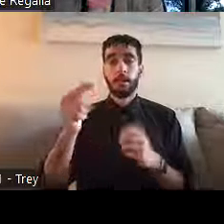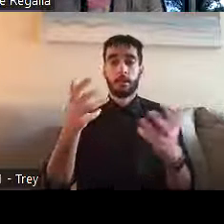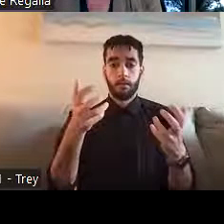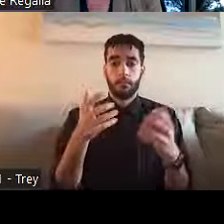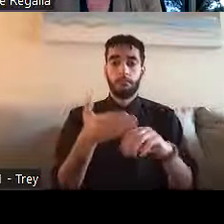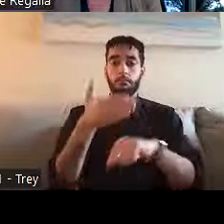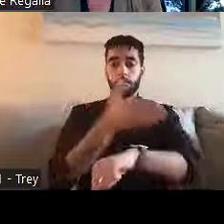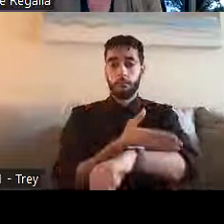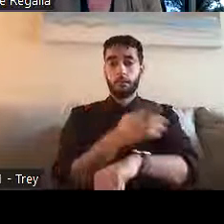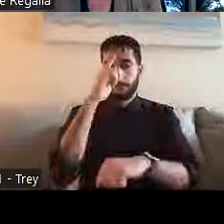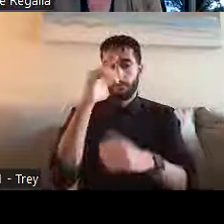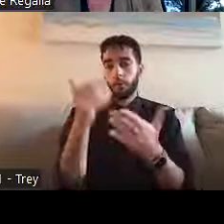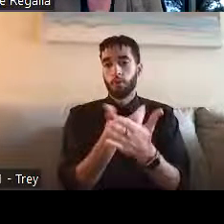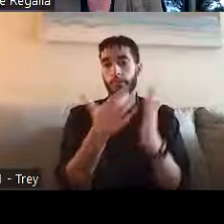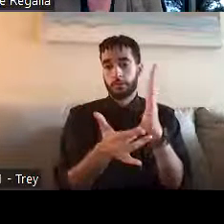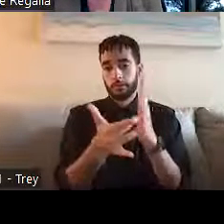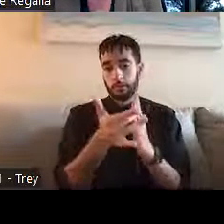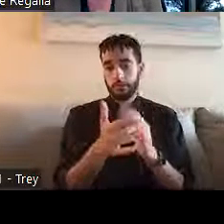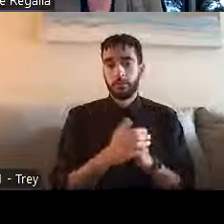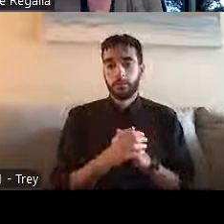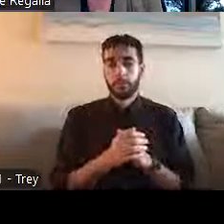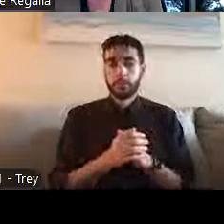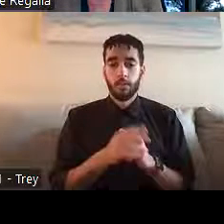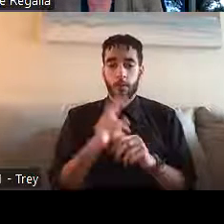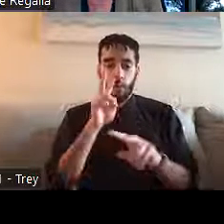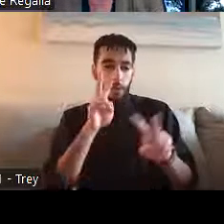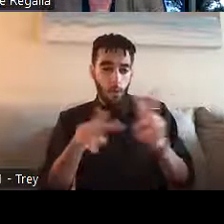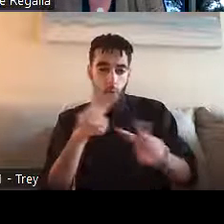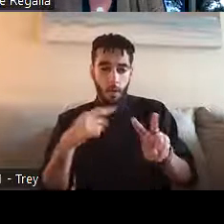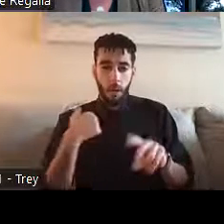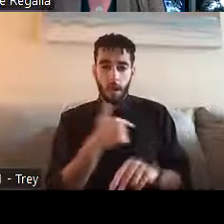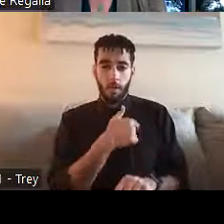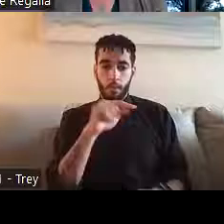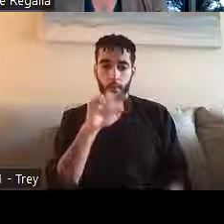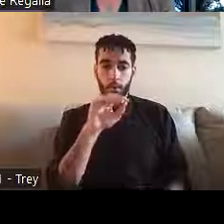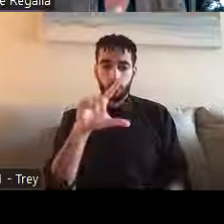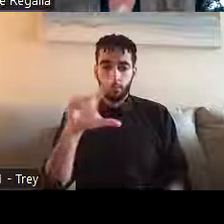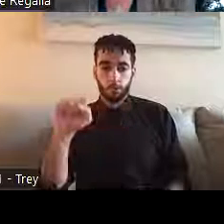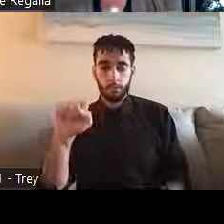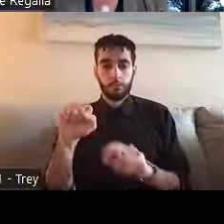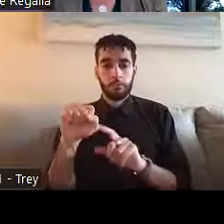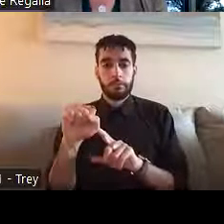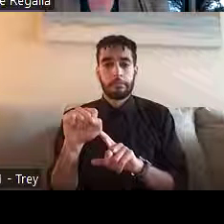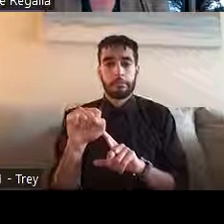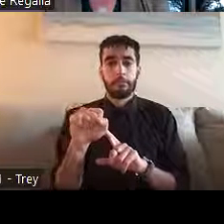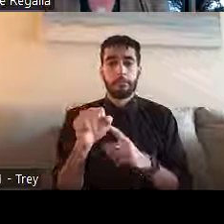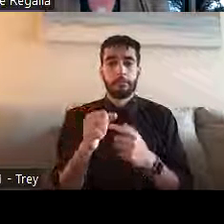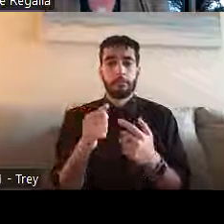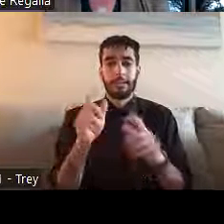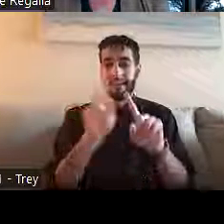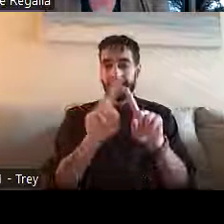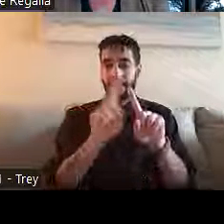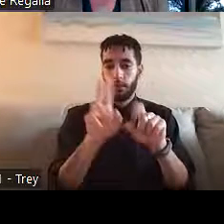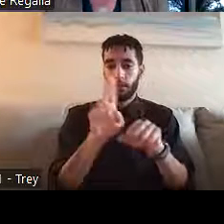been doing in this project is also looking at our assessments, tools, standardization, and screening methods that we will use in